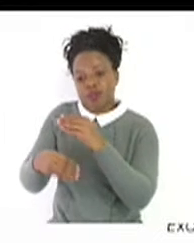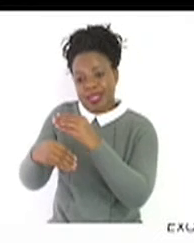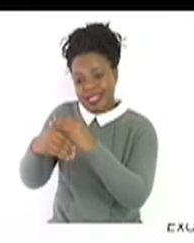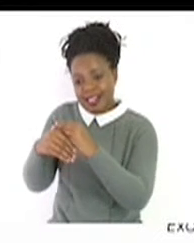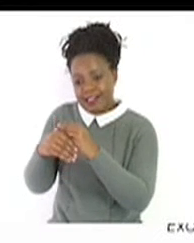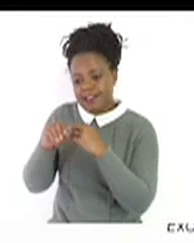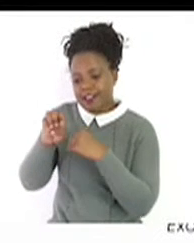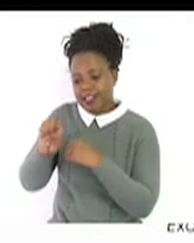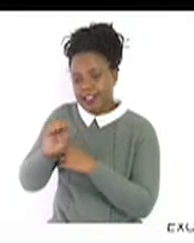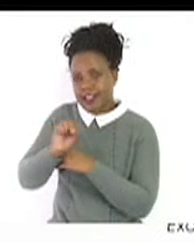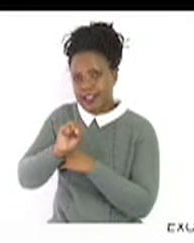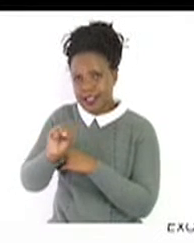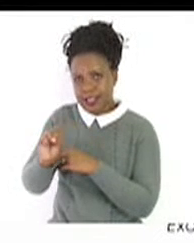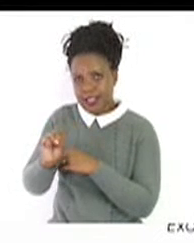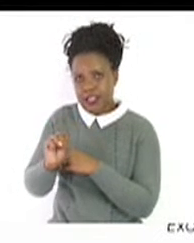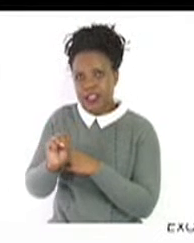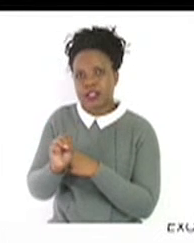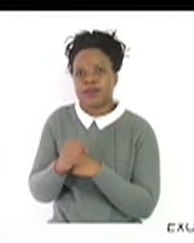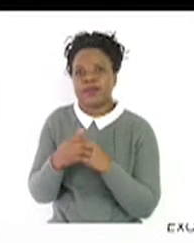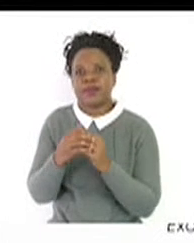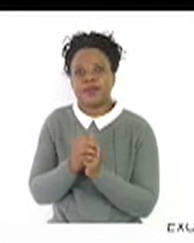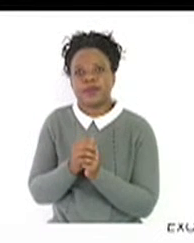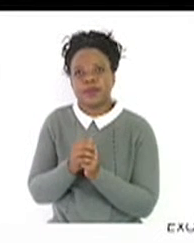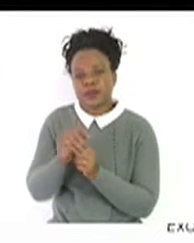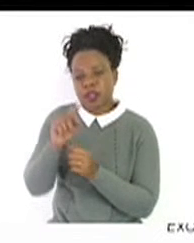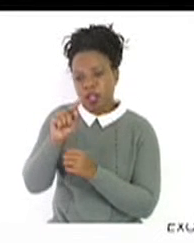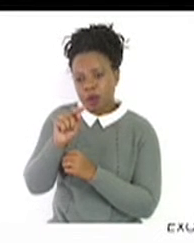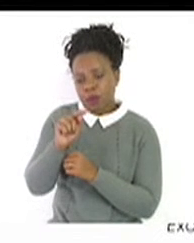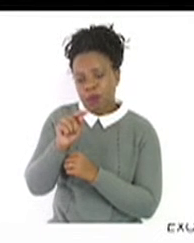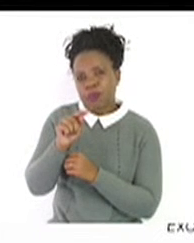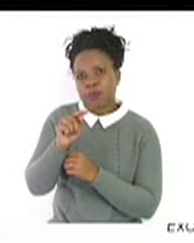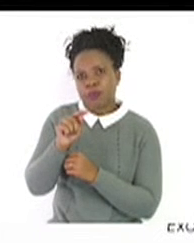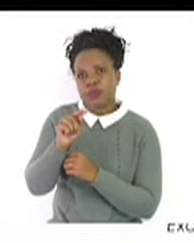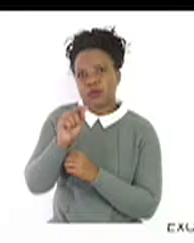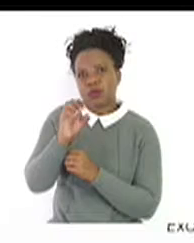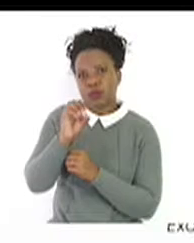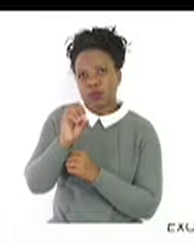there. 2 potatoes, 2 tomatoes,